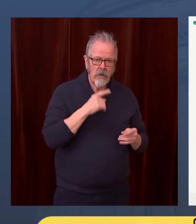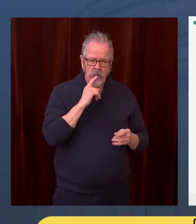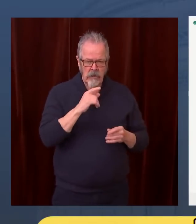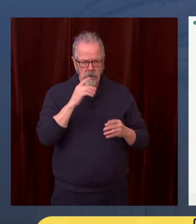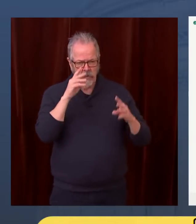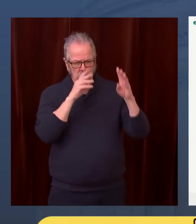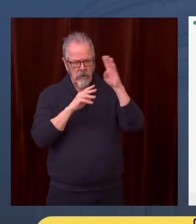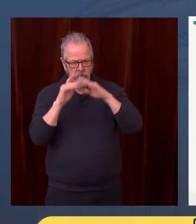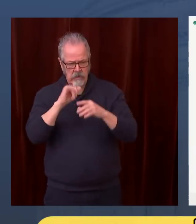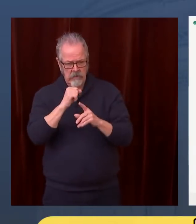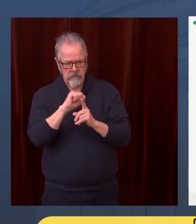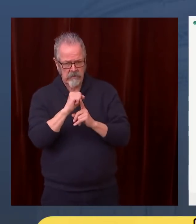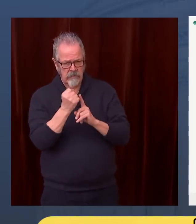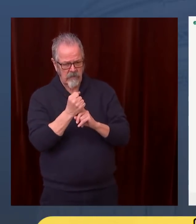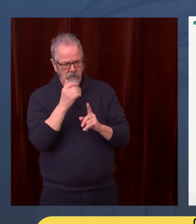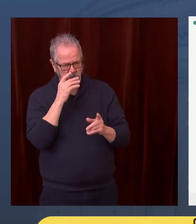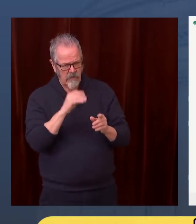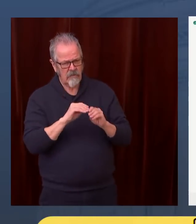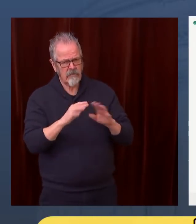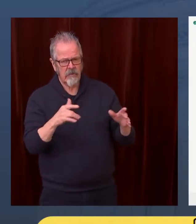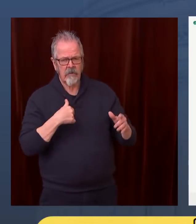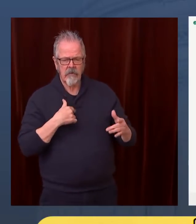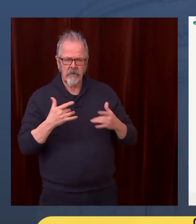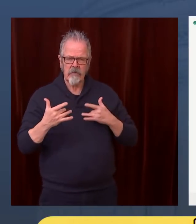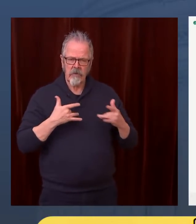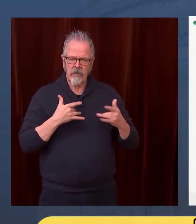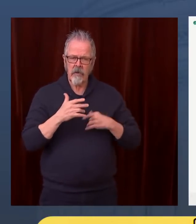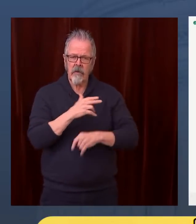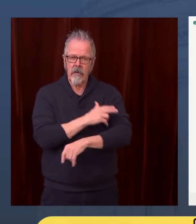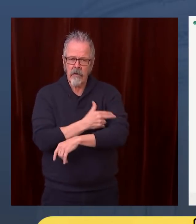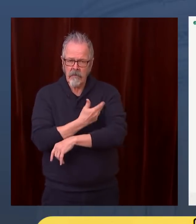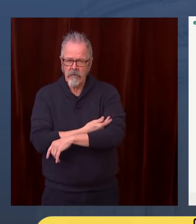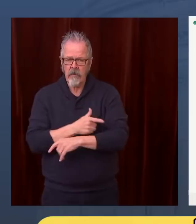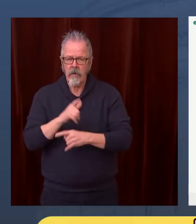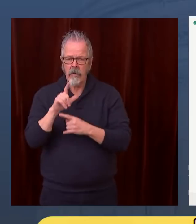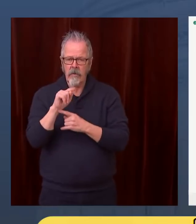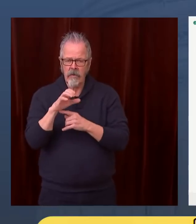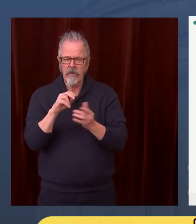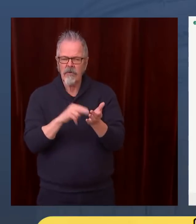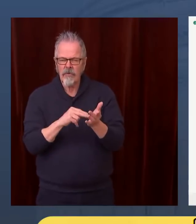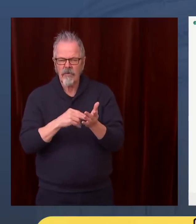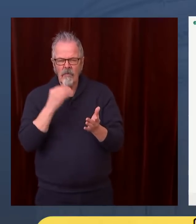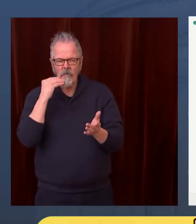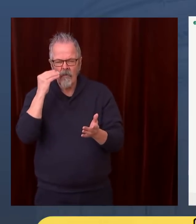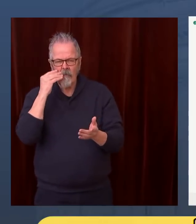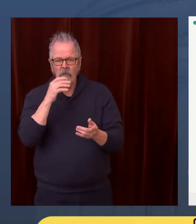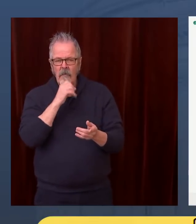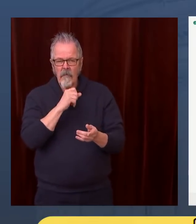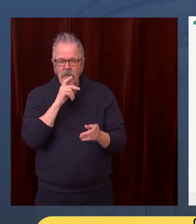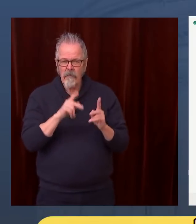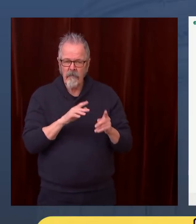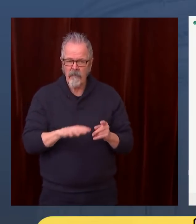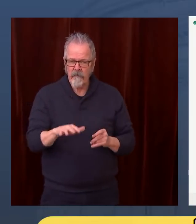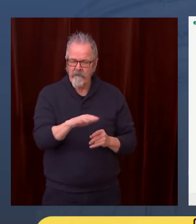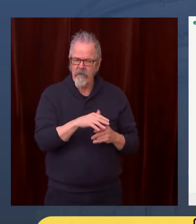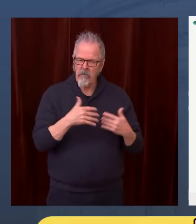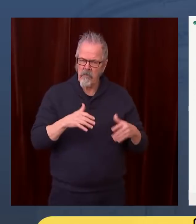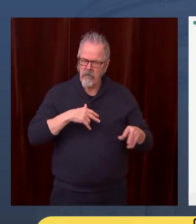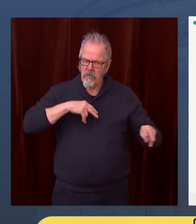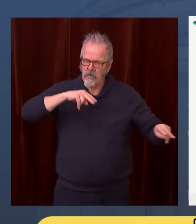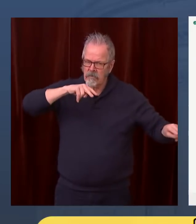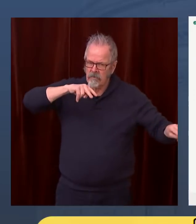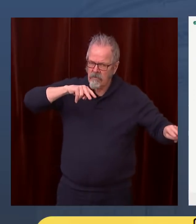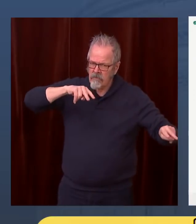For example, a hospital or a long-term care, nursing home type of setting, but also really the tools